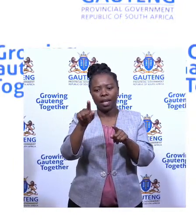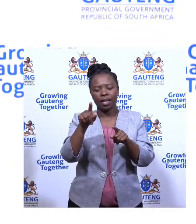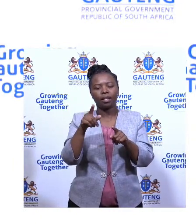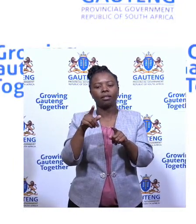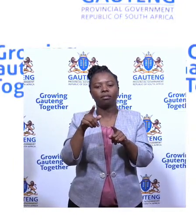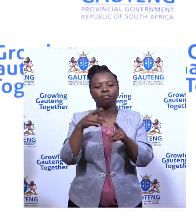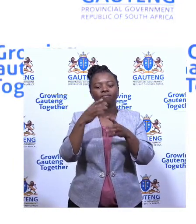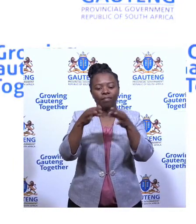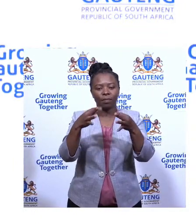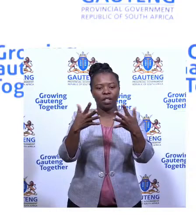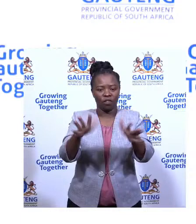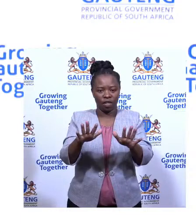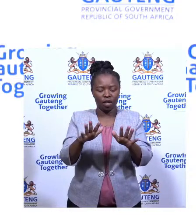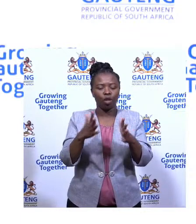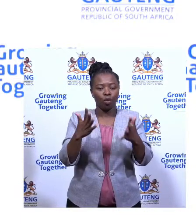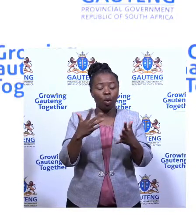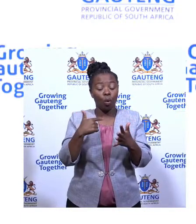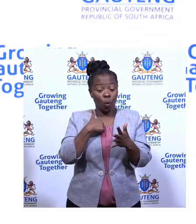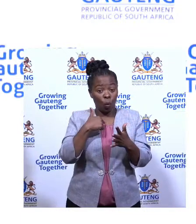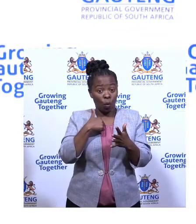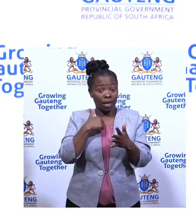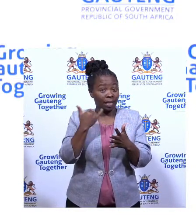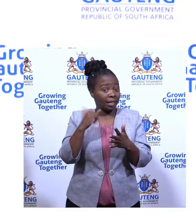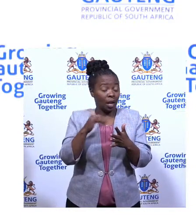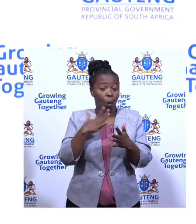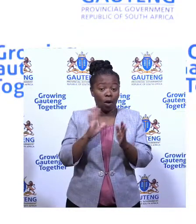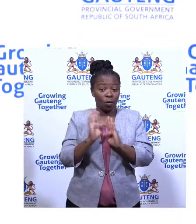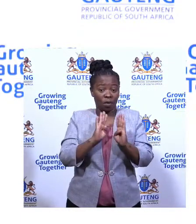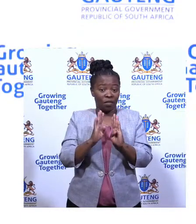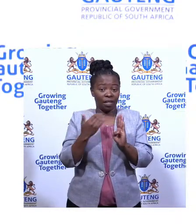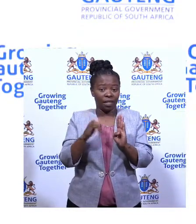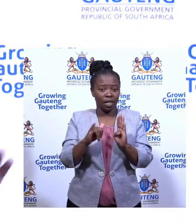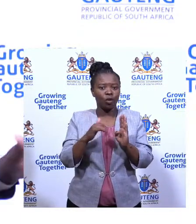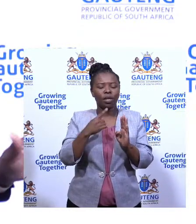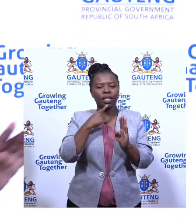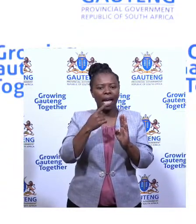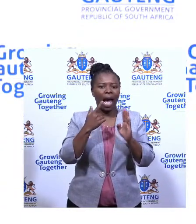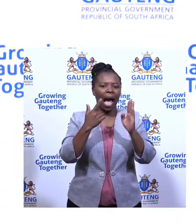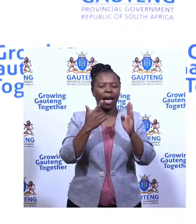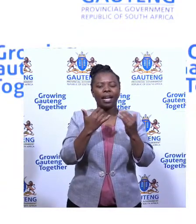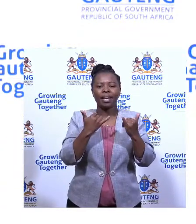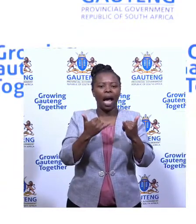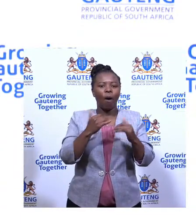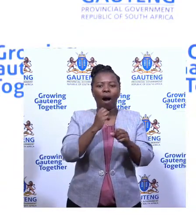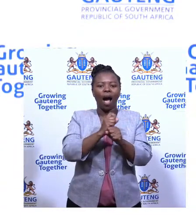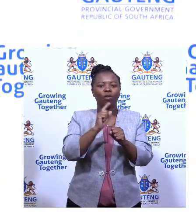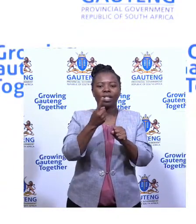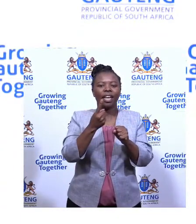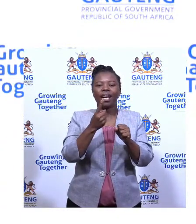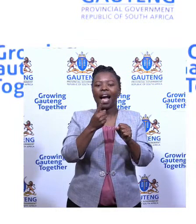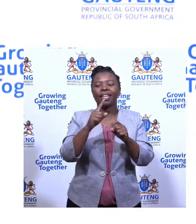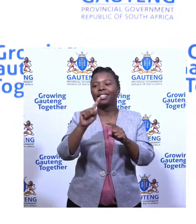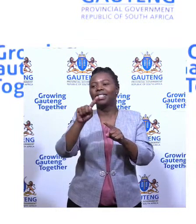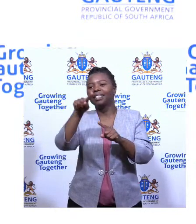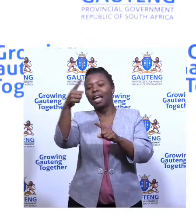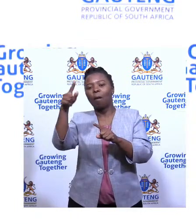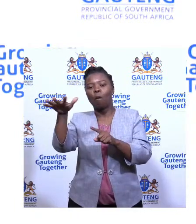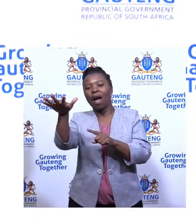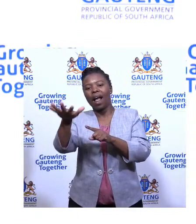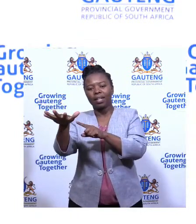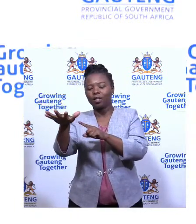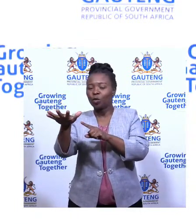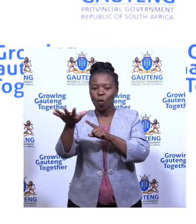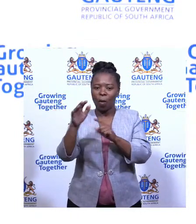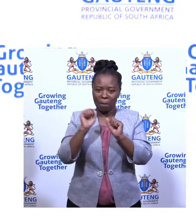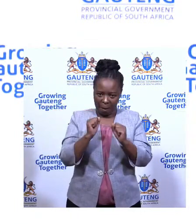We still want to make sure that we conduct ourselves. Don't want to say that the epicenter is somewhere else. We want to conduct